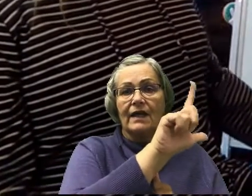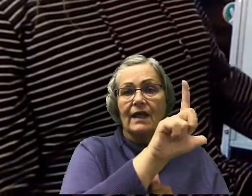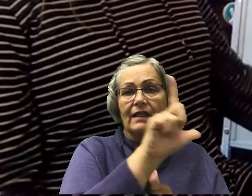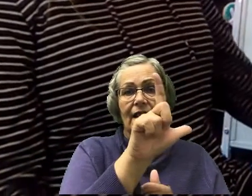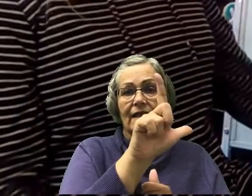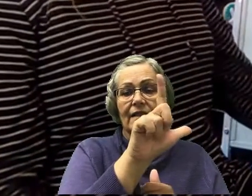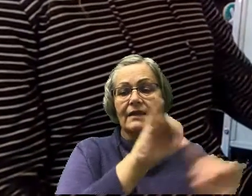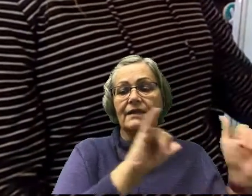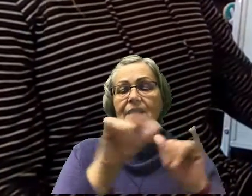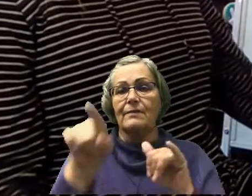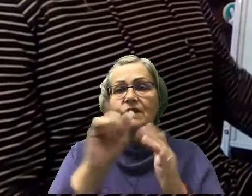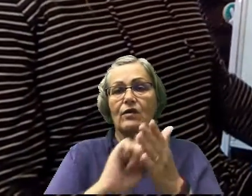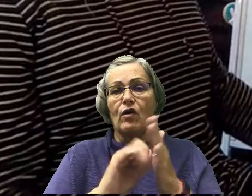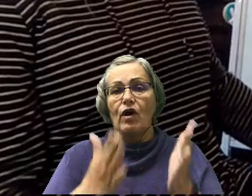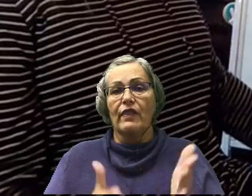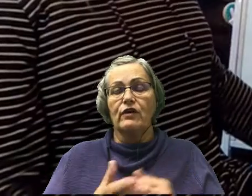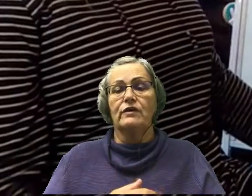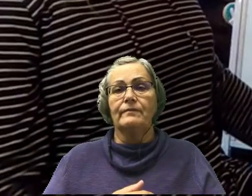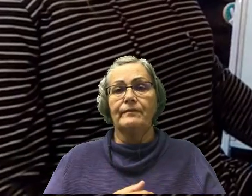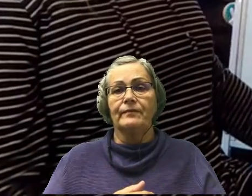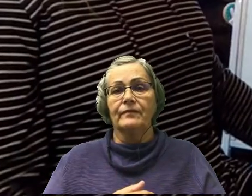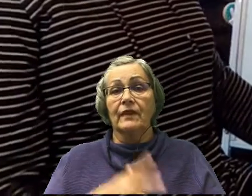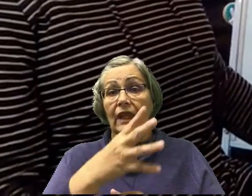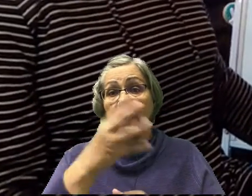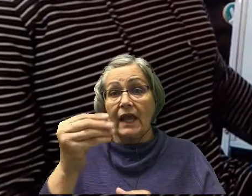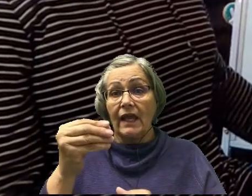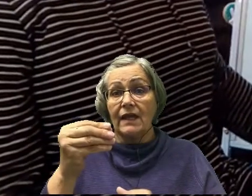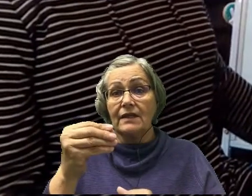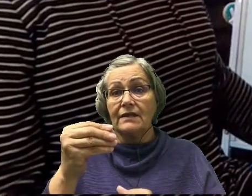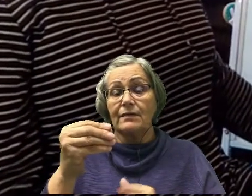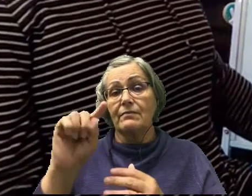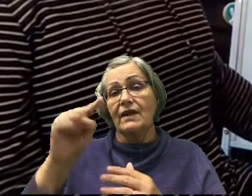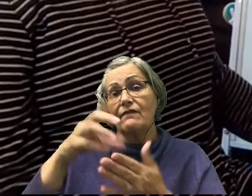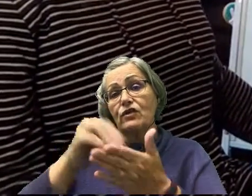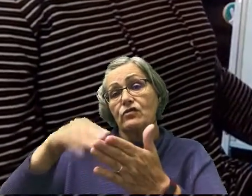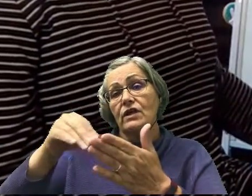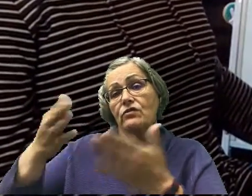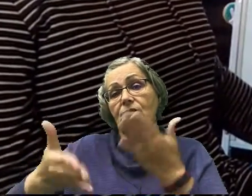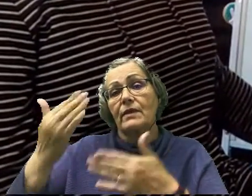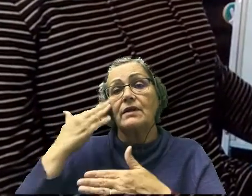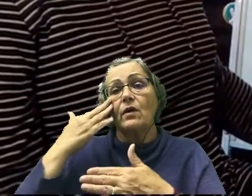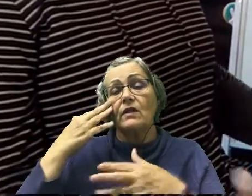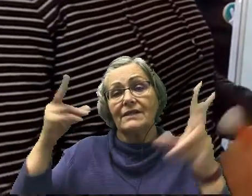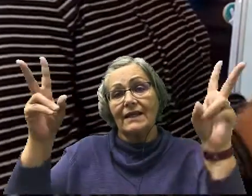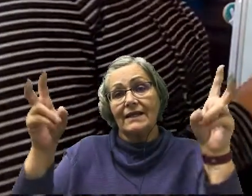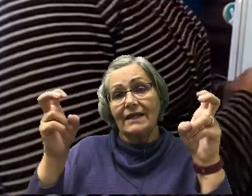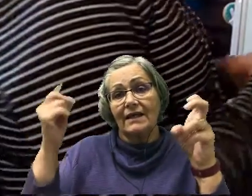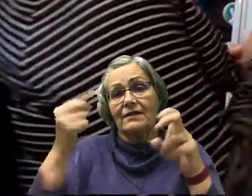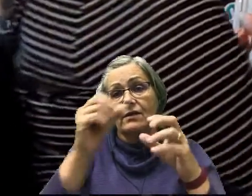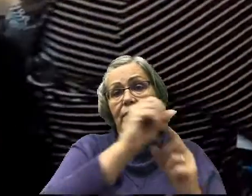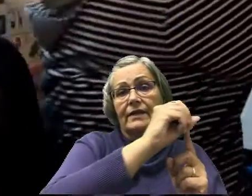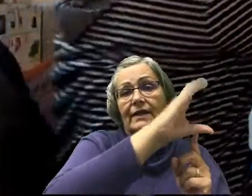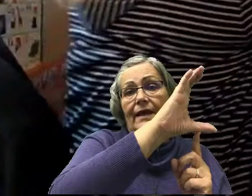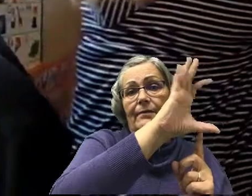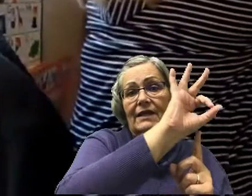F-A-L-L, just like this author did, okay? And my first graders might know this, but titles of books are always